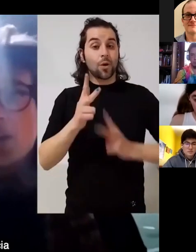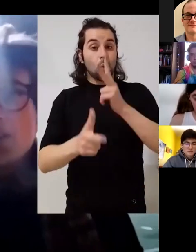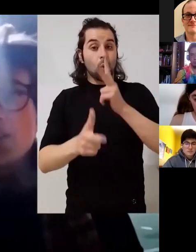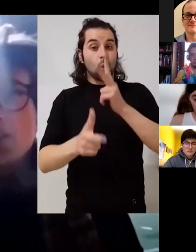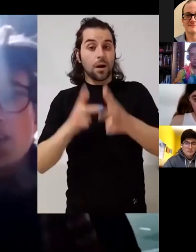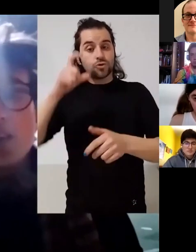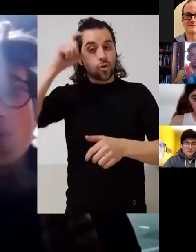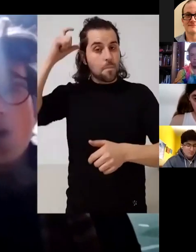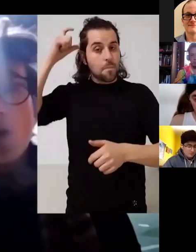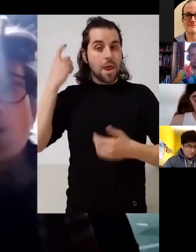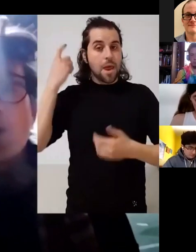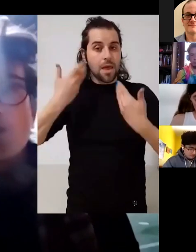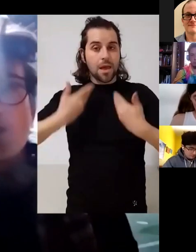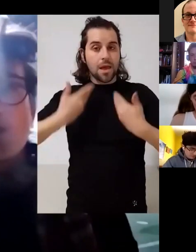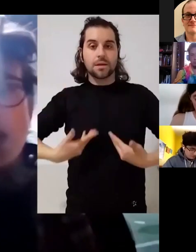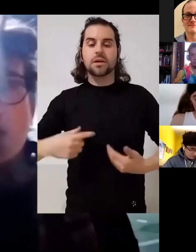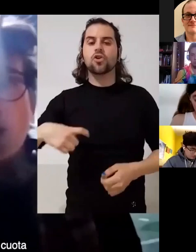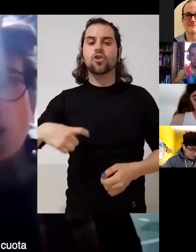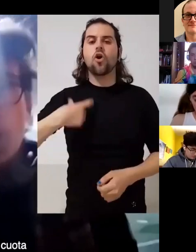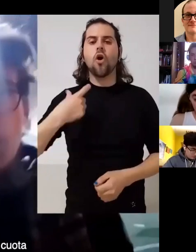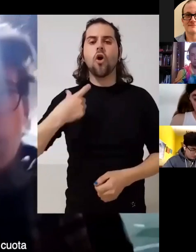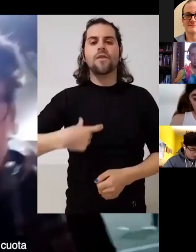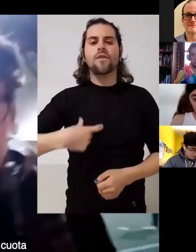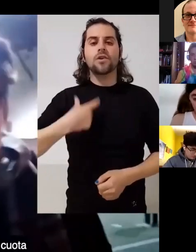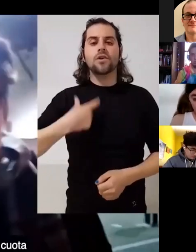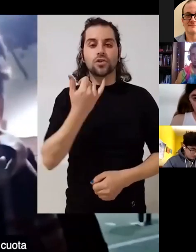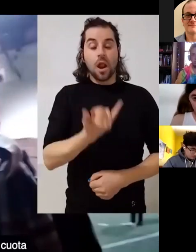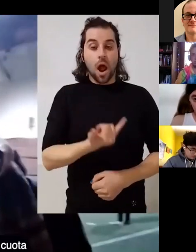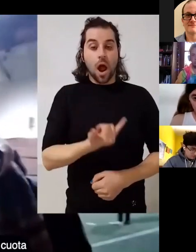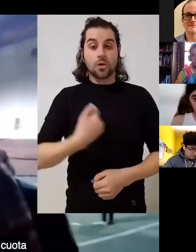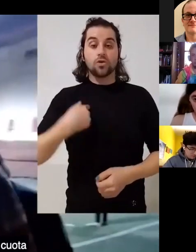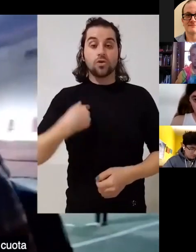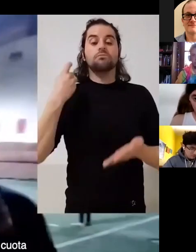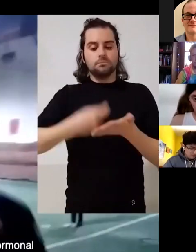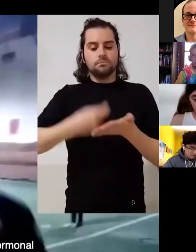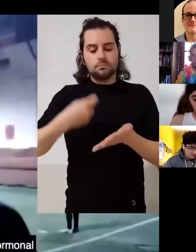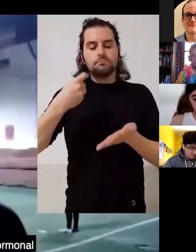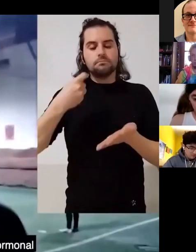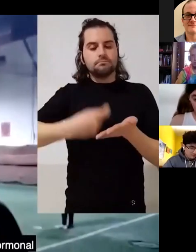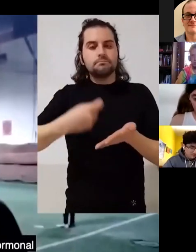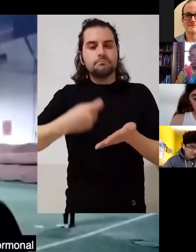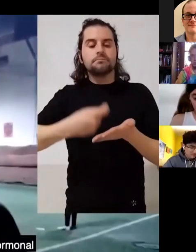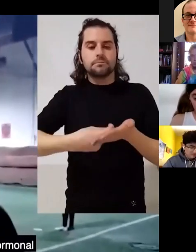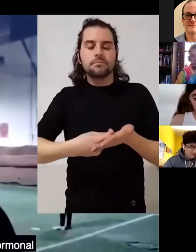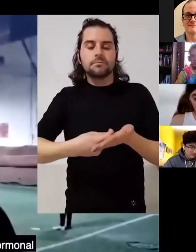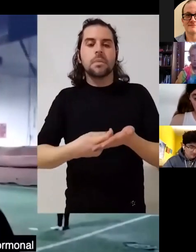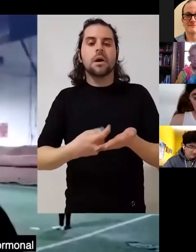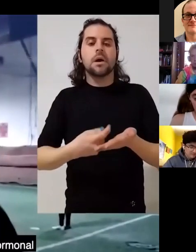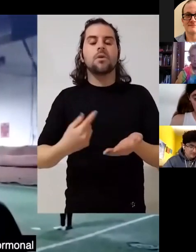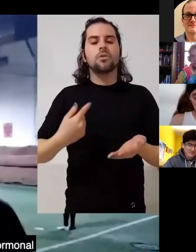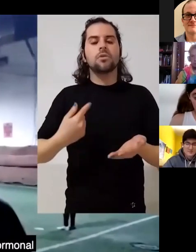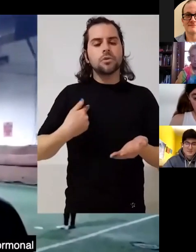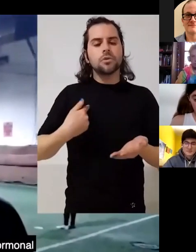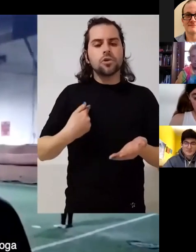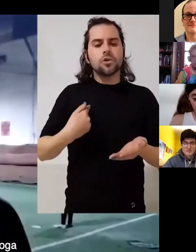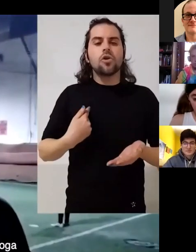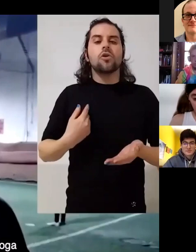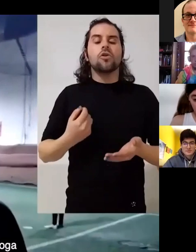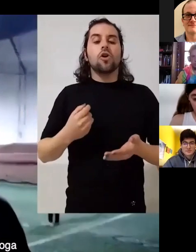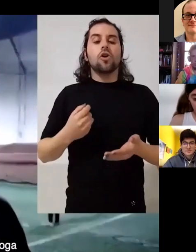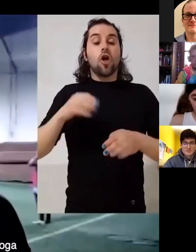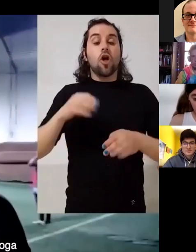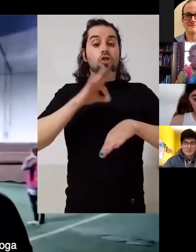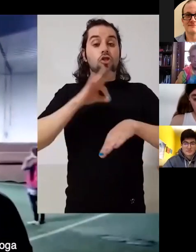in process nowadays. I wanted to share my experience with a prepaid health association. When